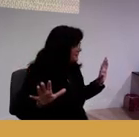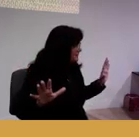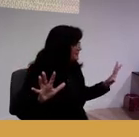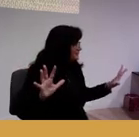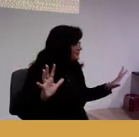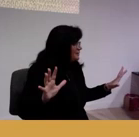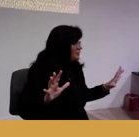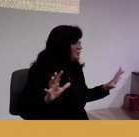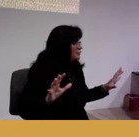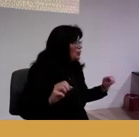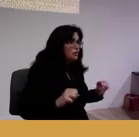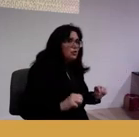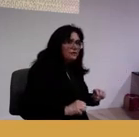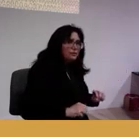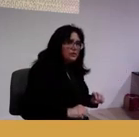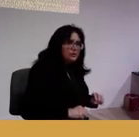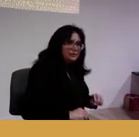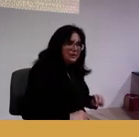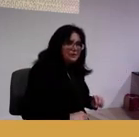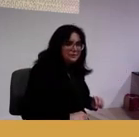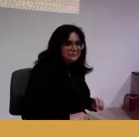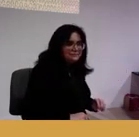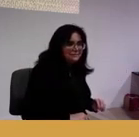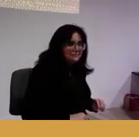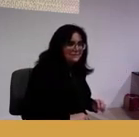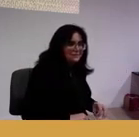is better. You know, we can all have a personal